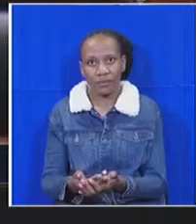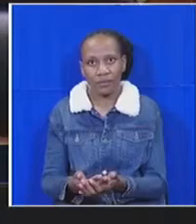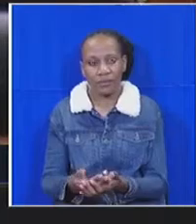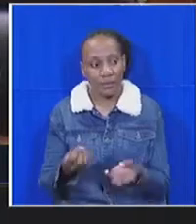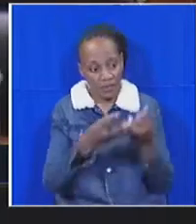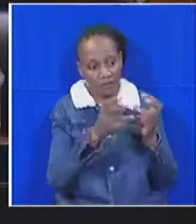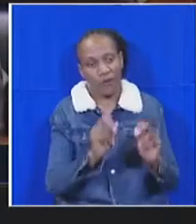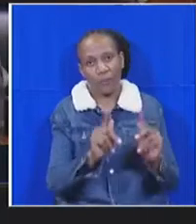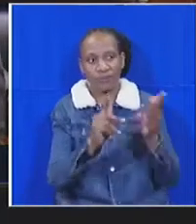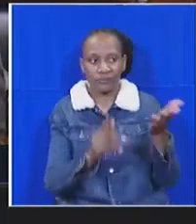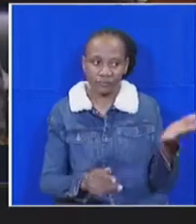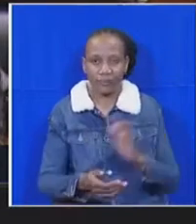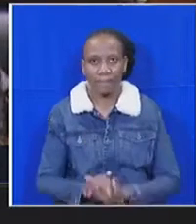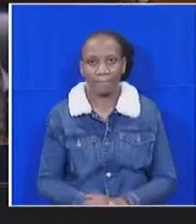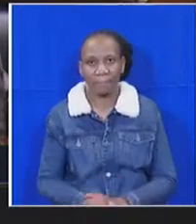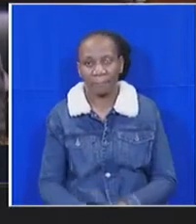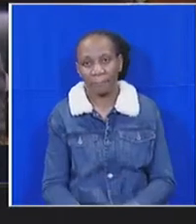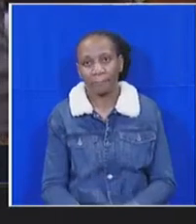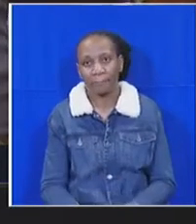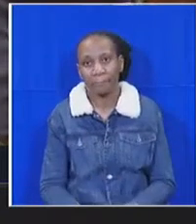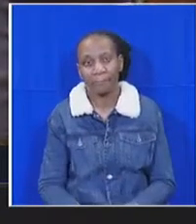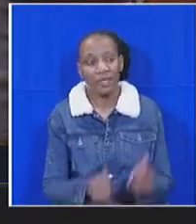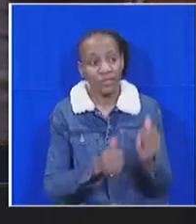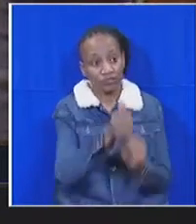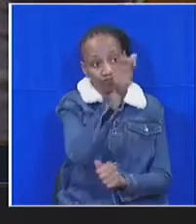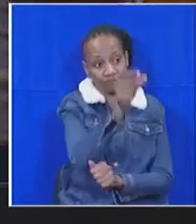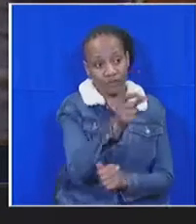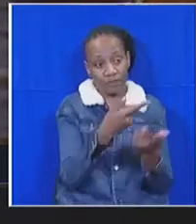to say what I think. Honorable Chief Whip.